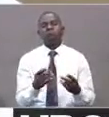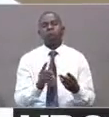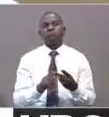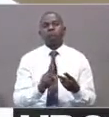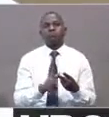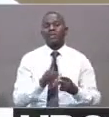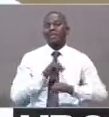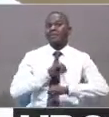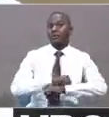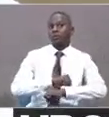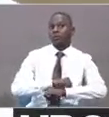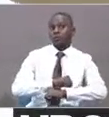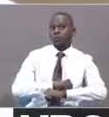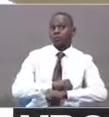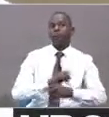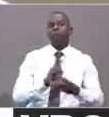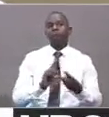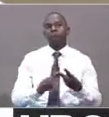its schools,